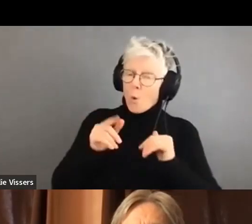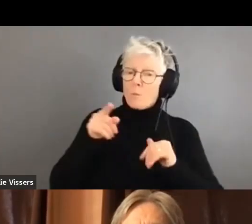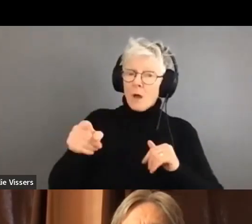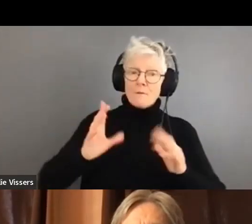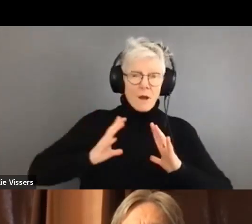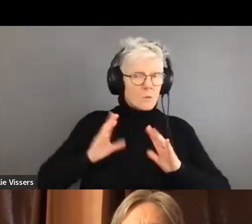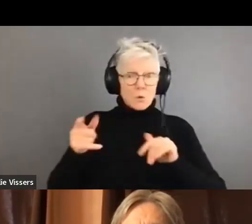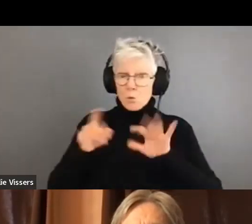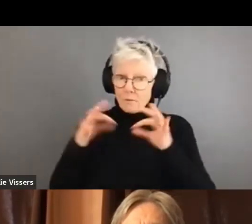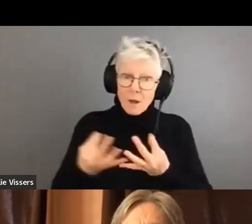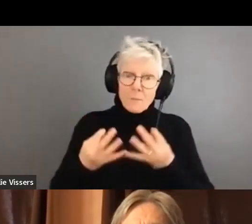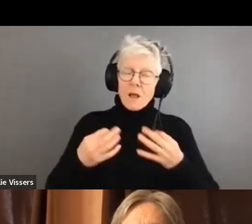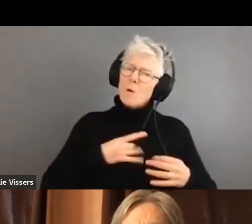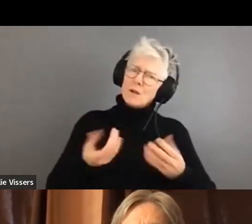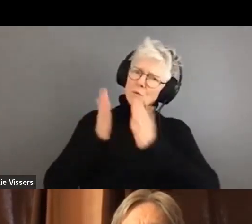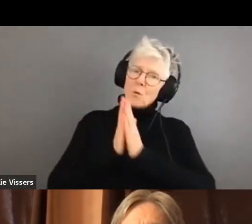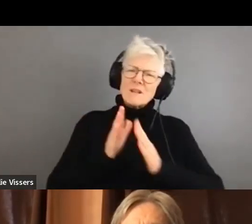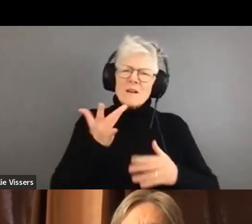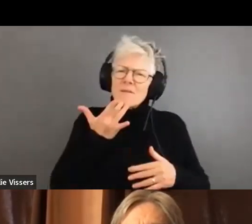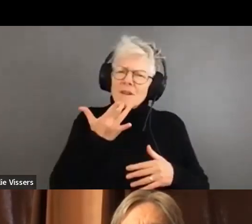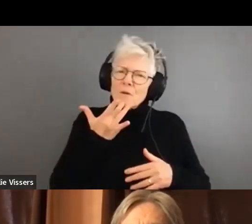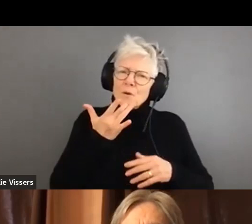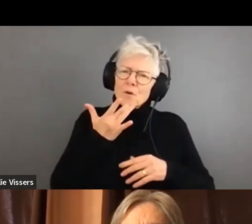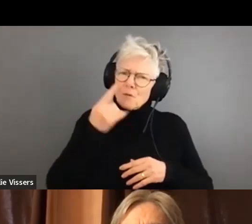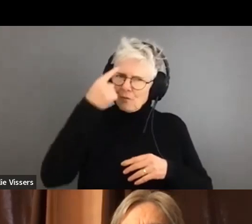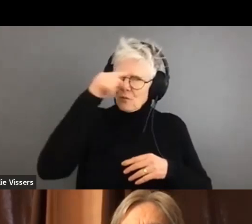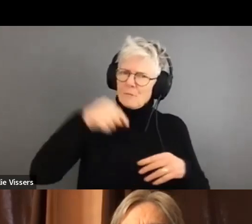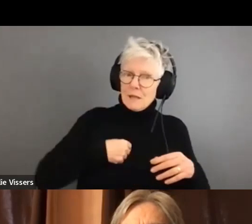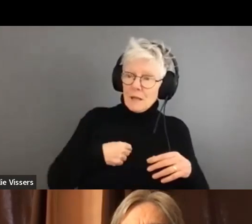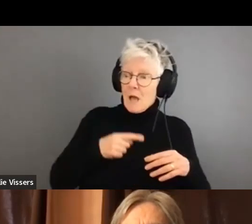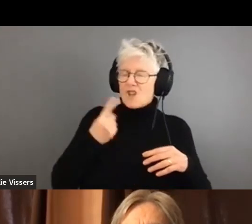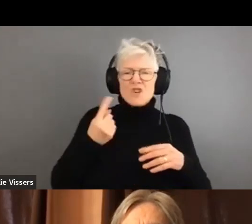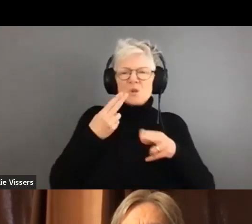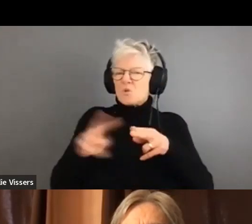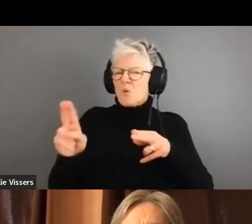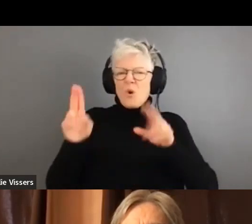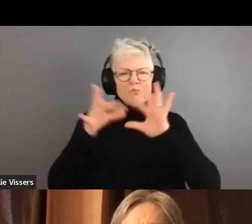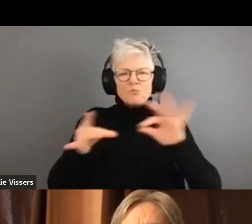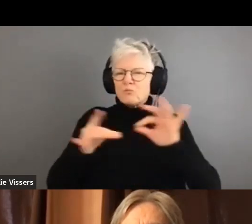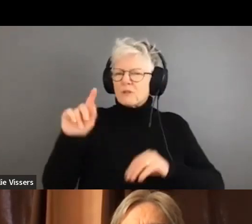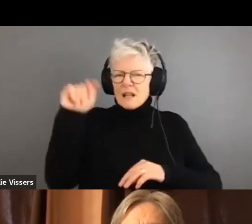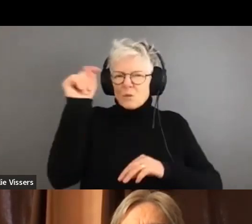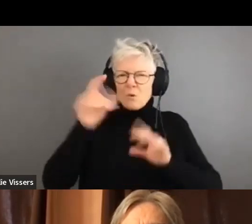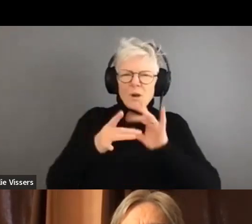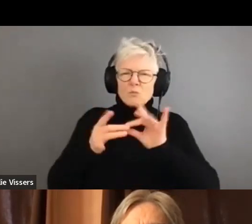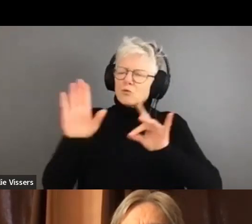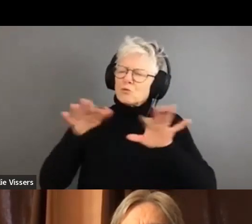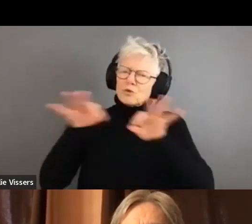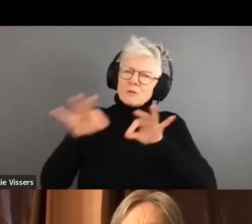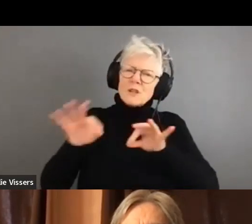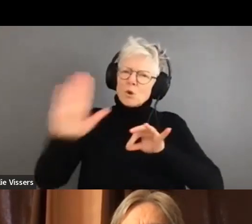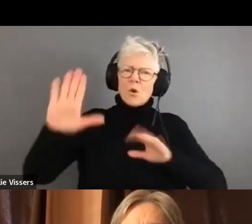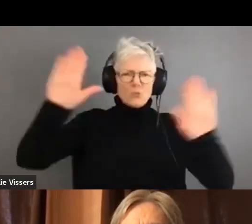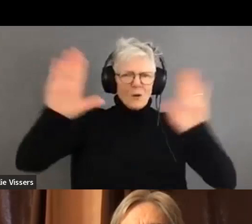fine with you and your family. I would like to request a small favor from you, a testimonial that will give others a sense of the great experience that you had being